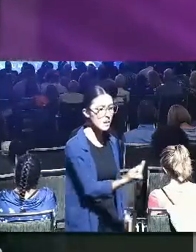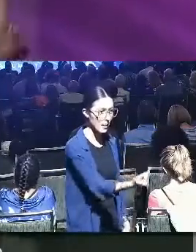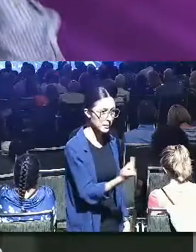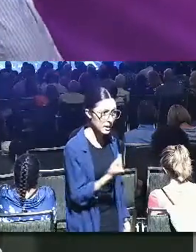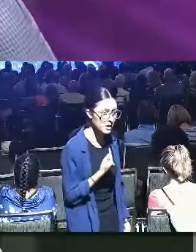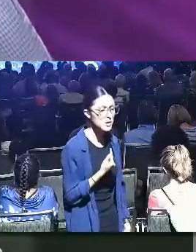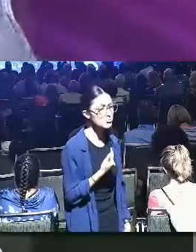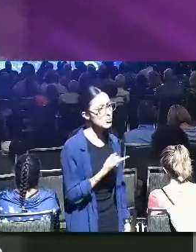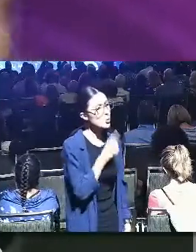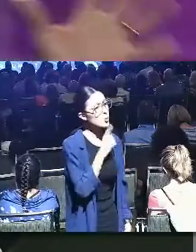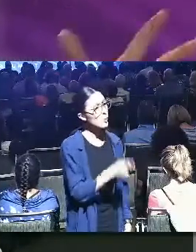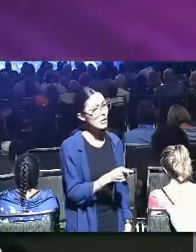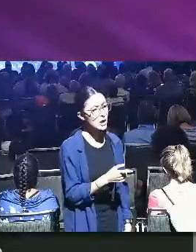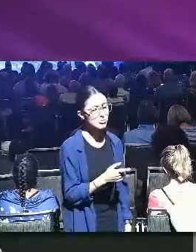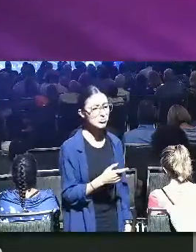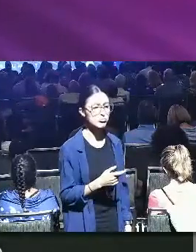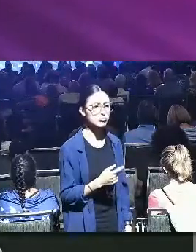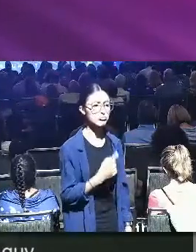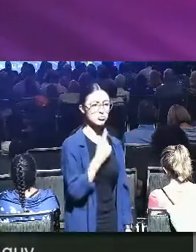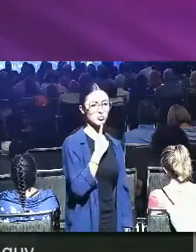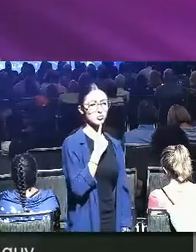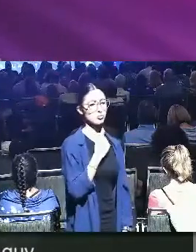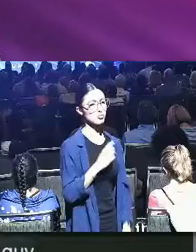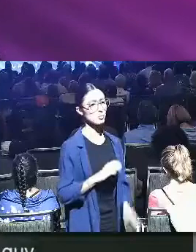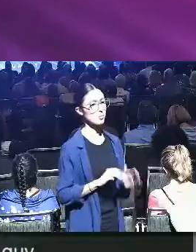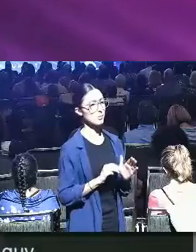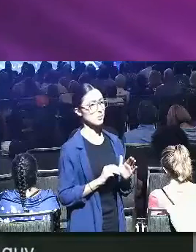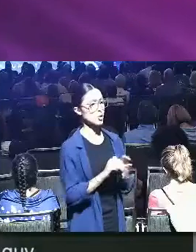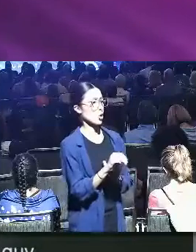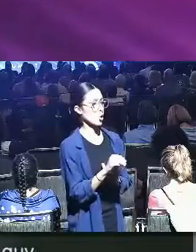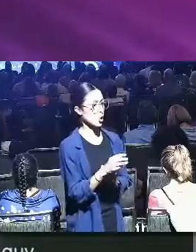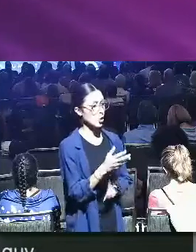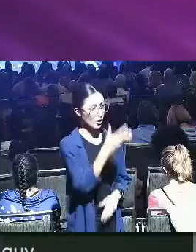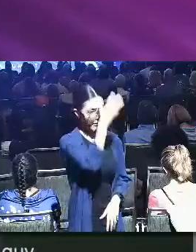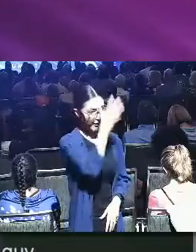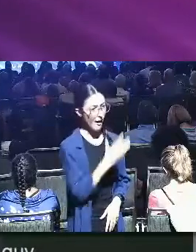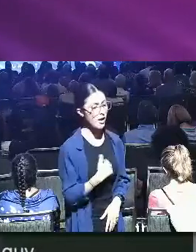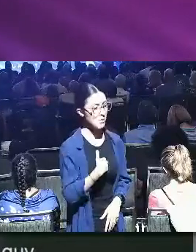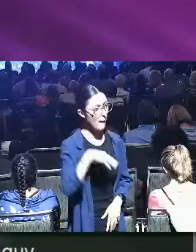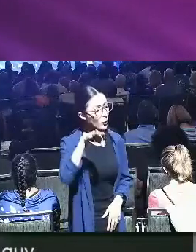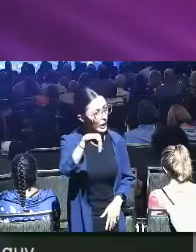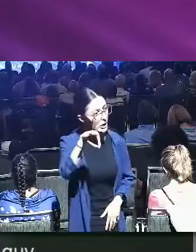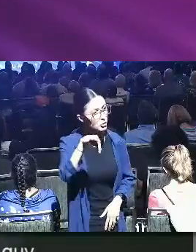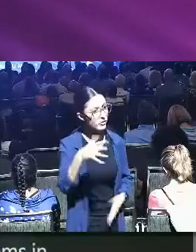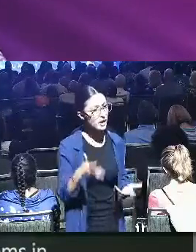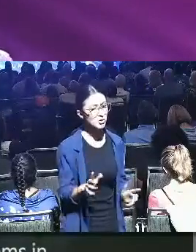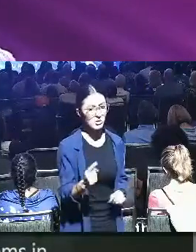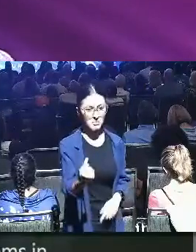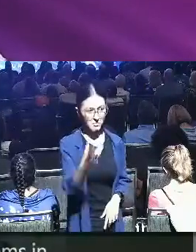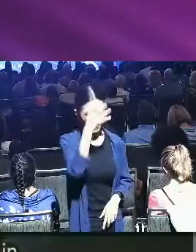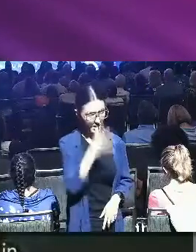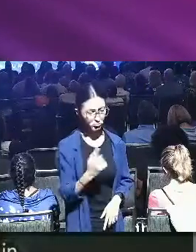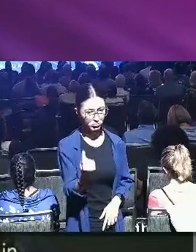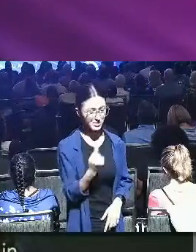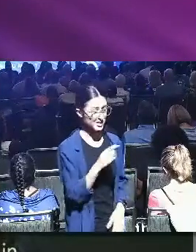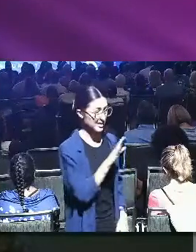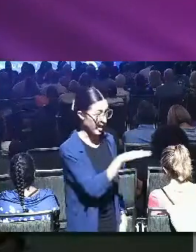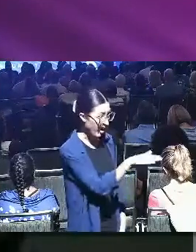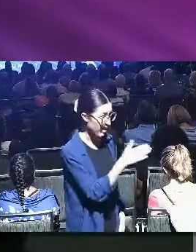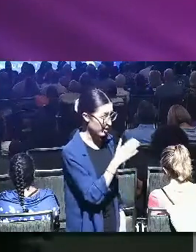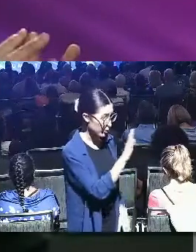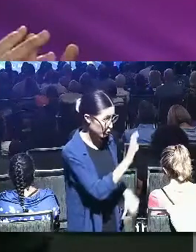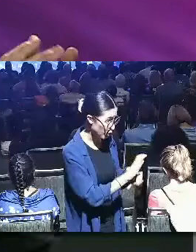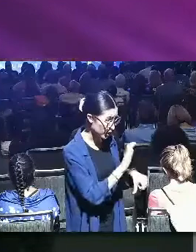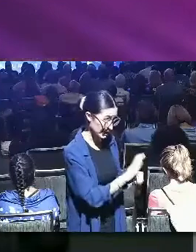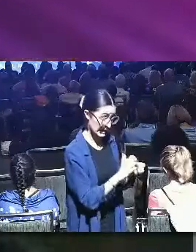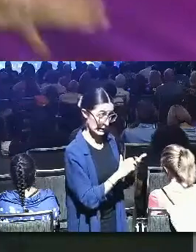was a mature guy, and I had preached that day, and he's like, hey, you got problems in your church. And I thought to myself,